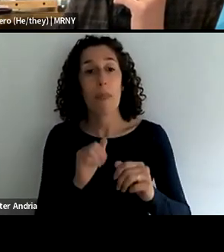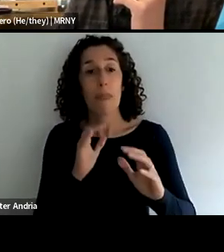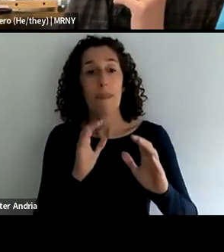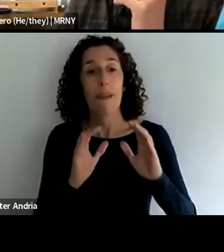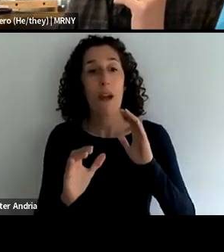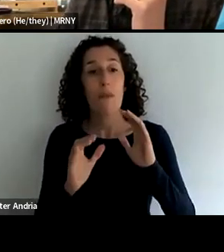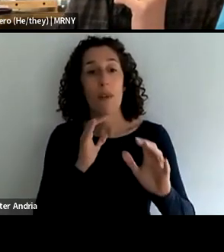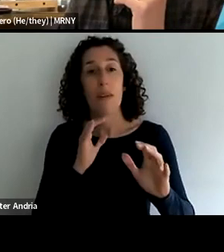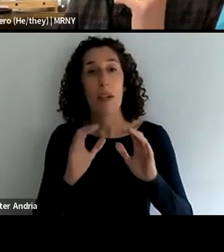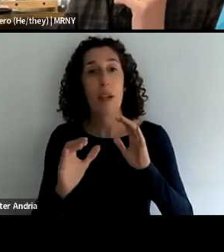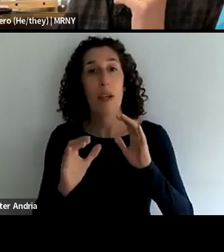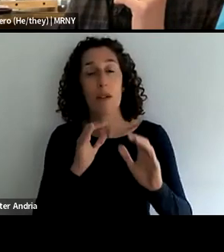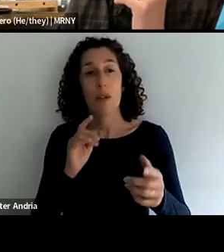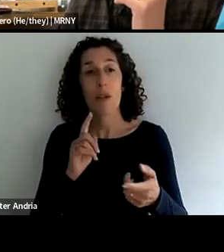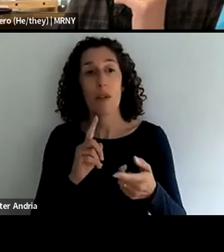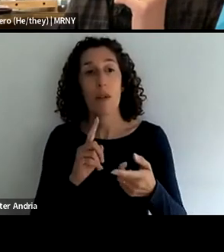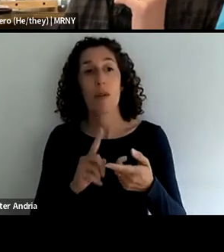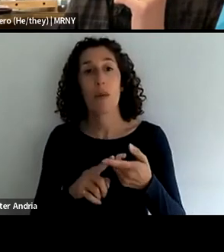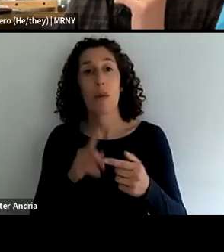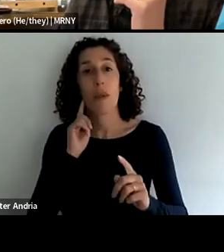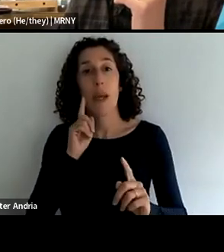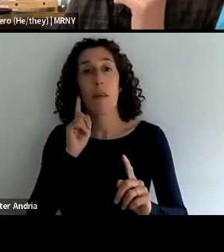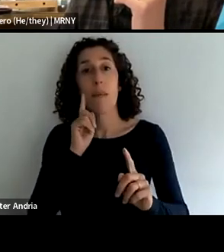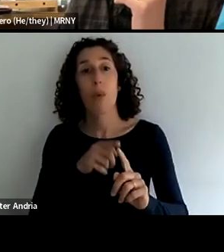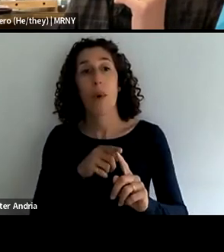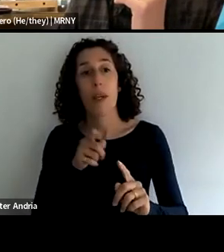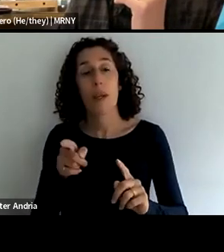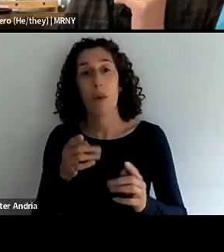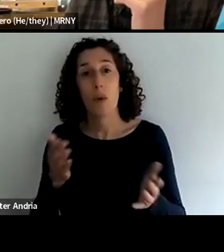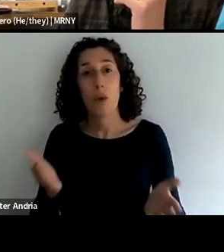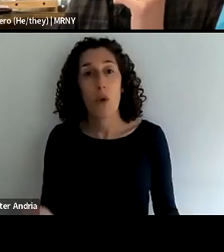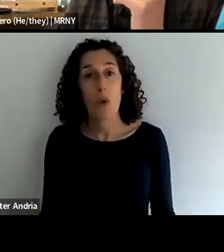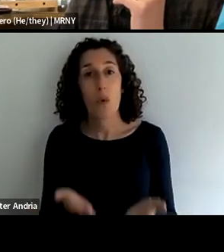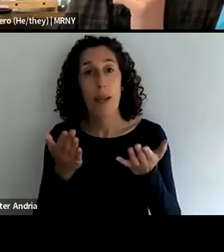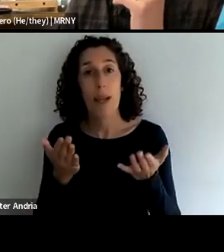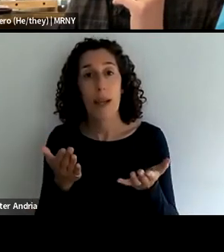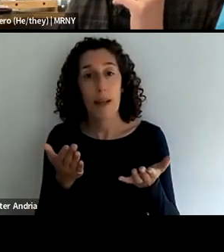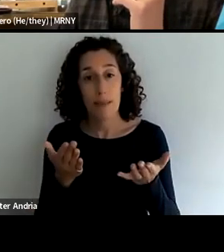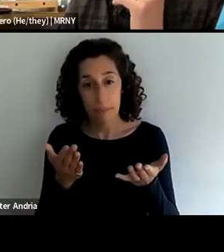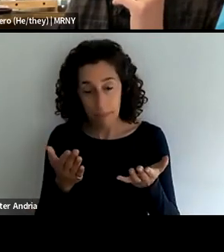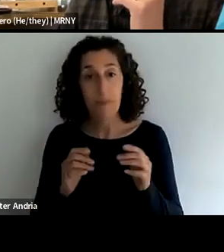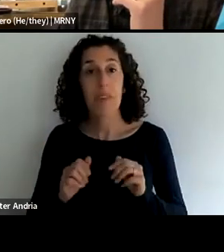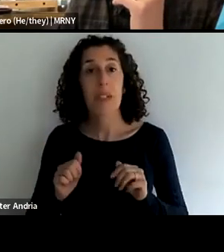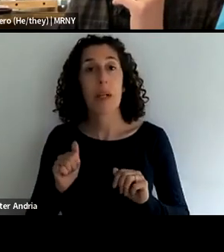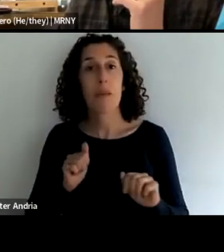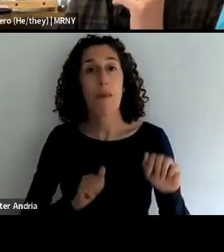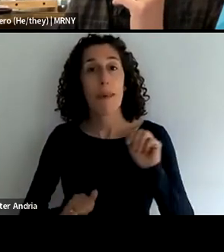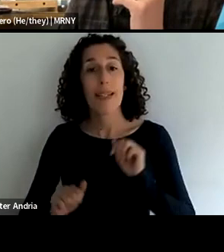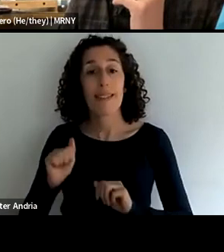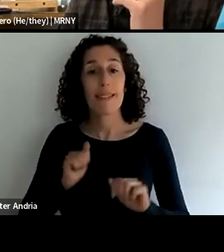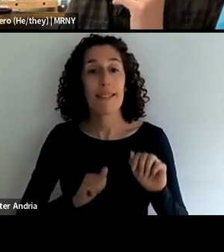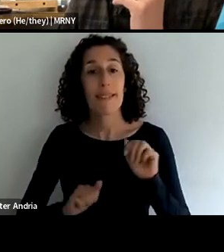what the point was that you raised, Yasmin, that I thought was so interesting, of like the performative